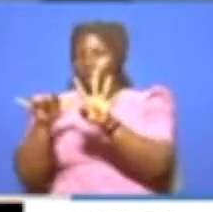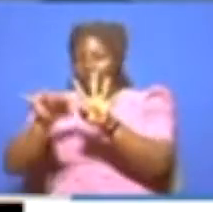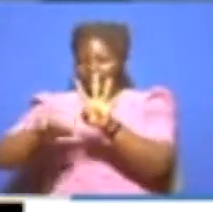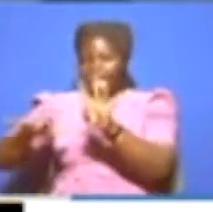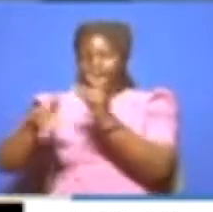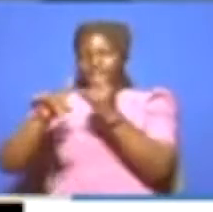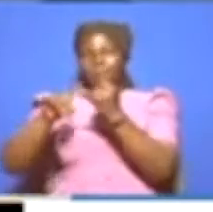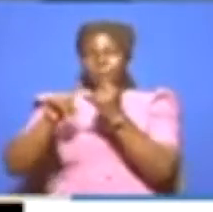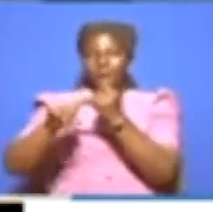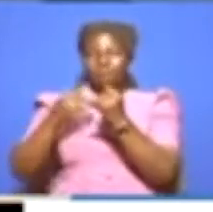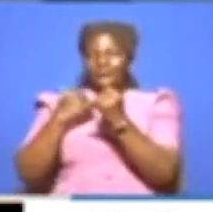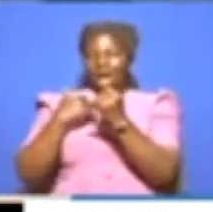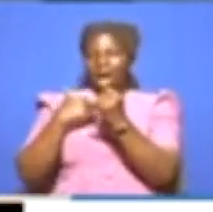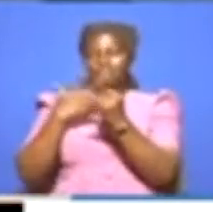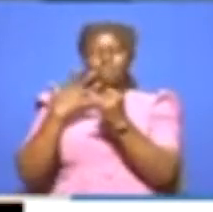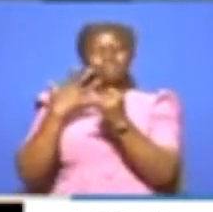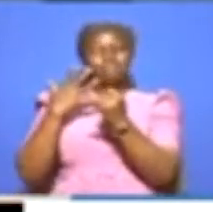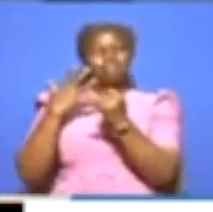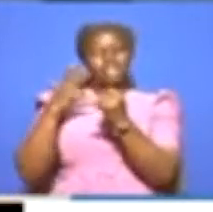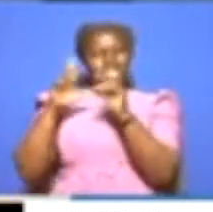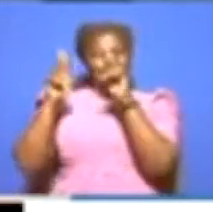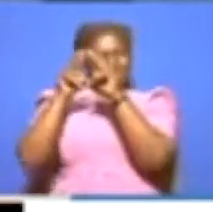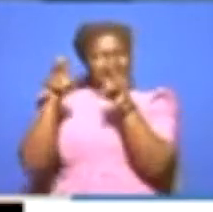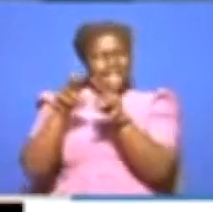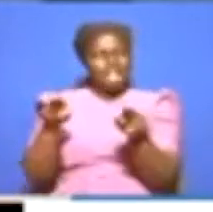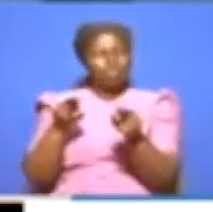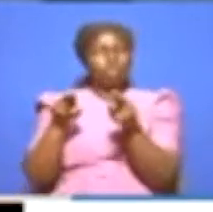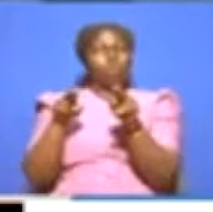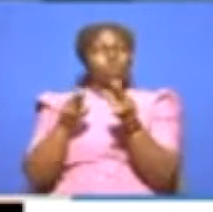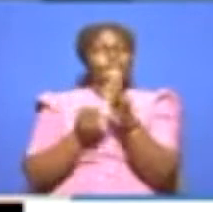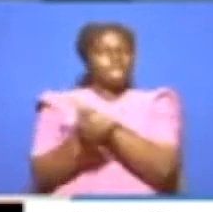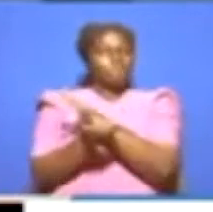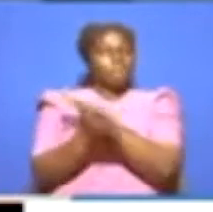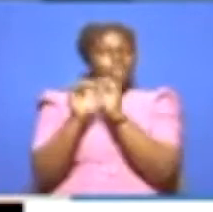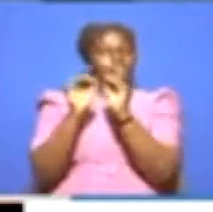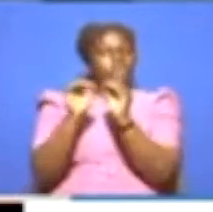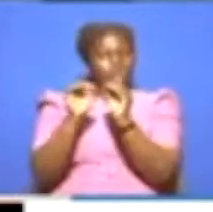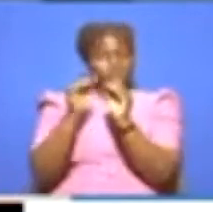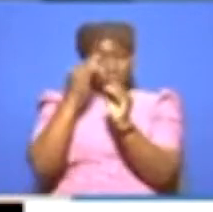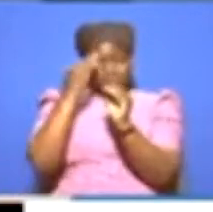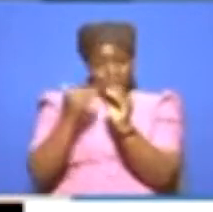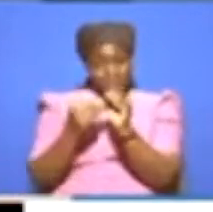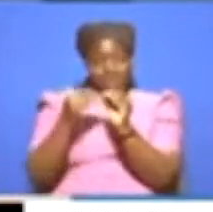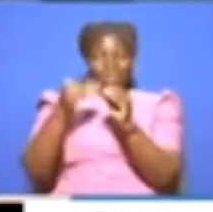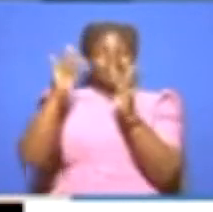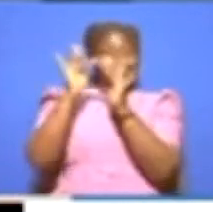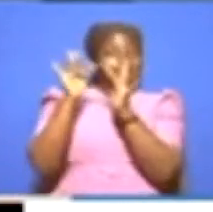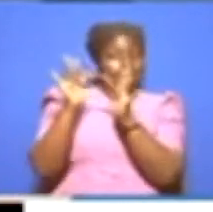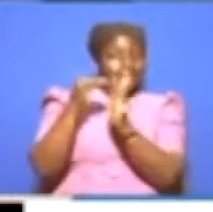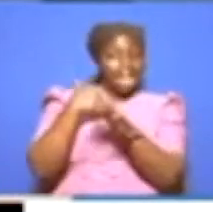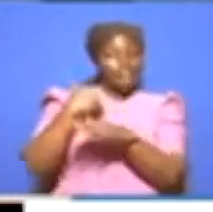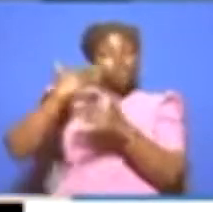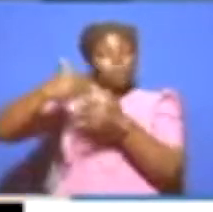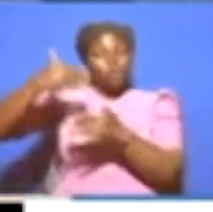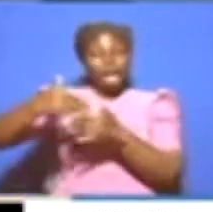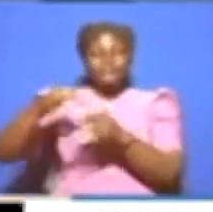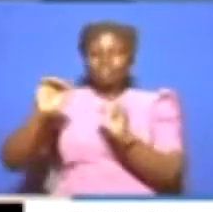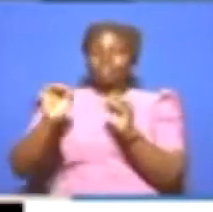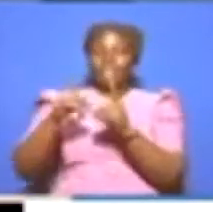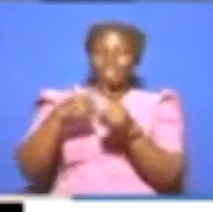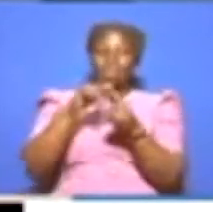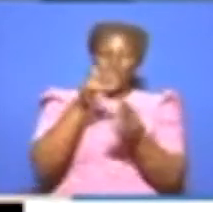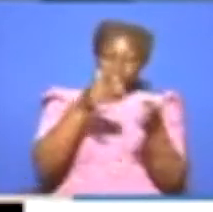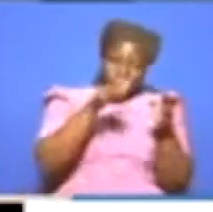that there is a lack of an international definition. And because the internet is borderless, you find this issue, a problem will happen in